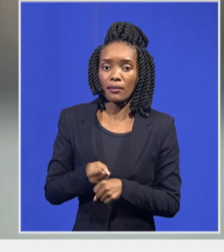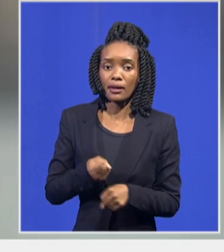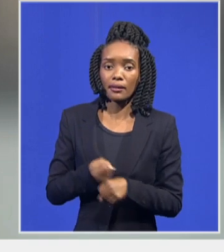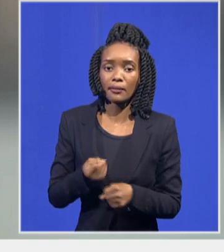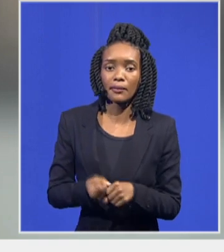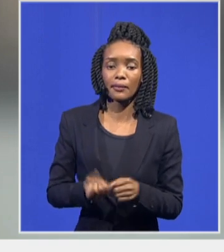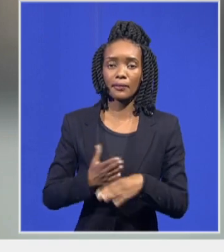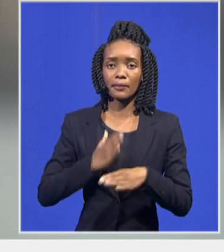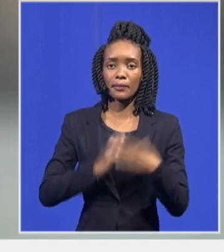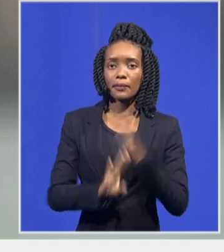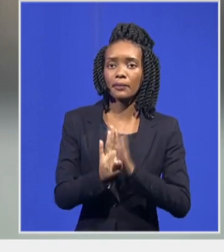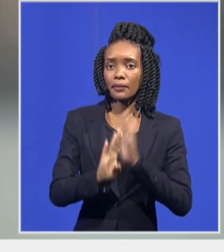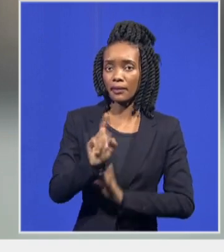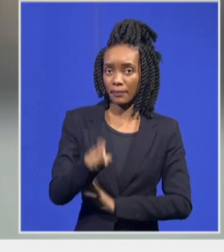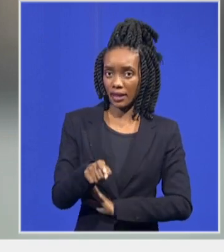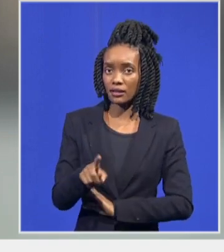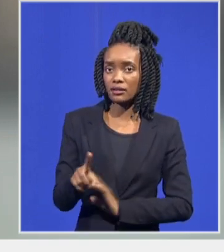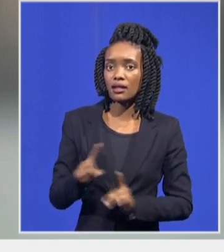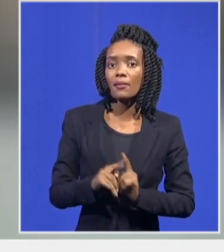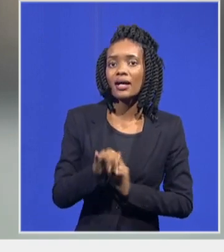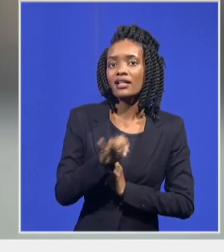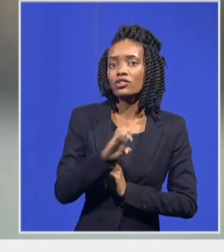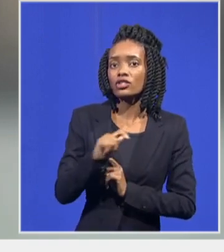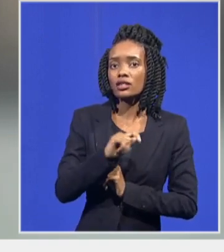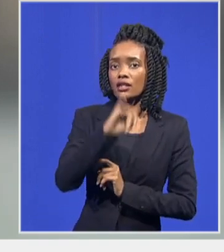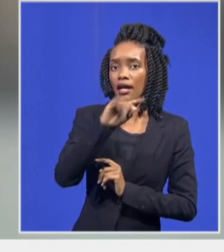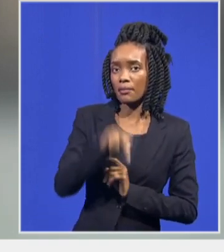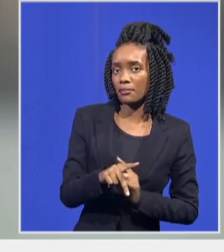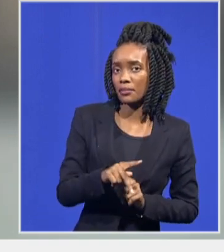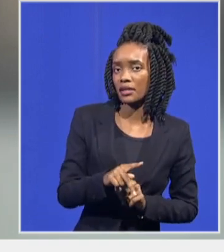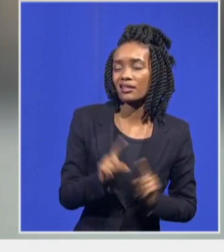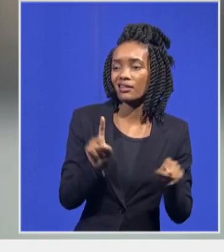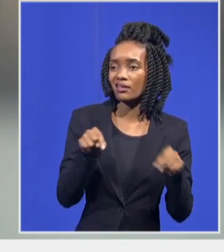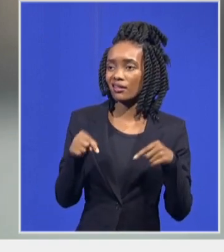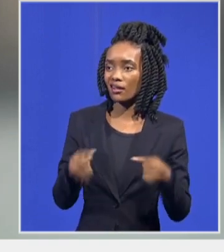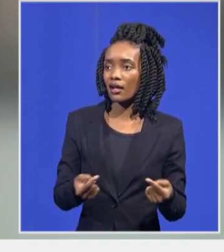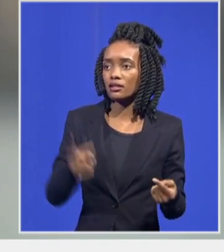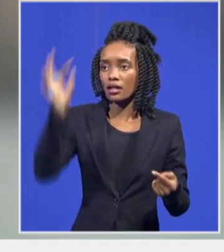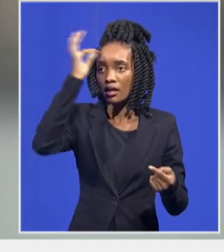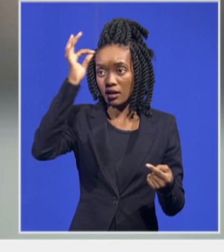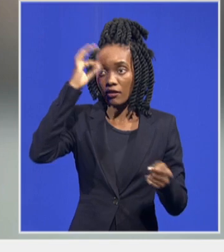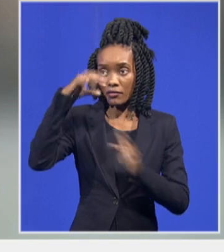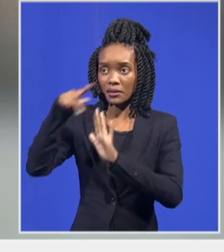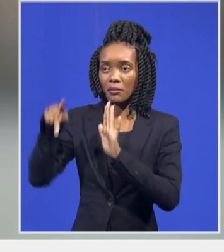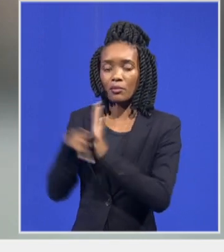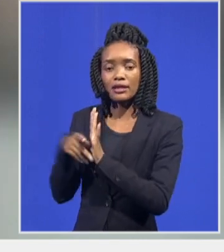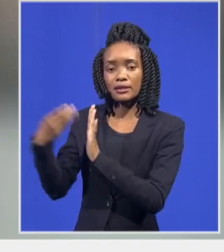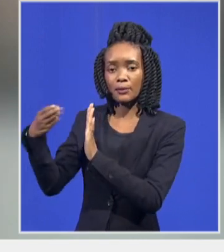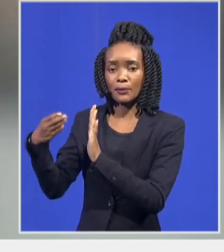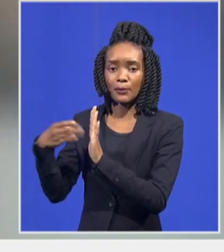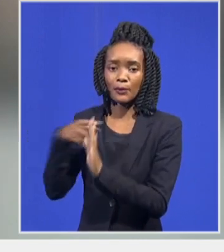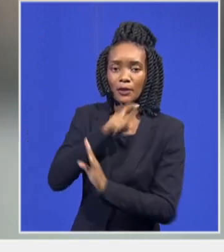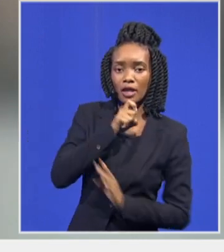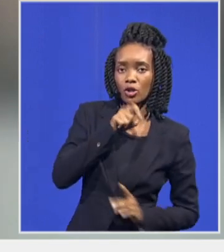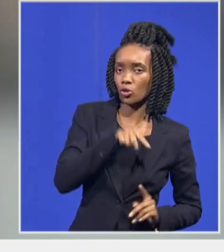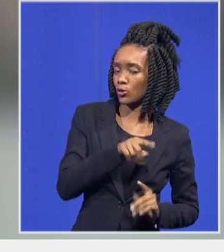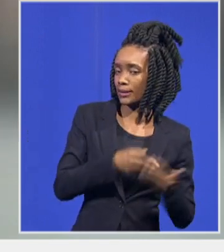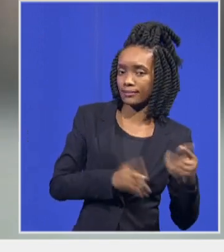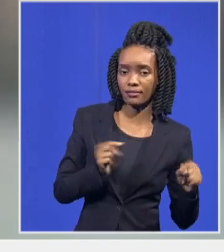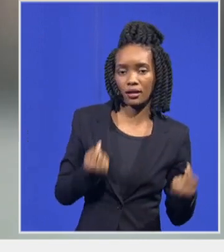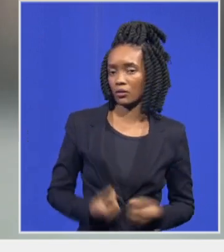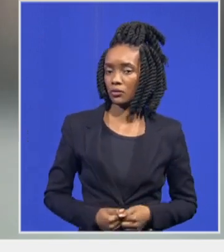is that the JET IP can't substitute for the absence of government policy here. And government itself needs to